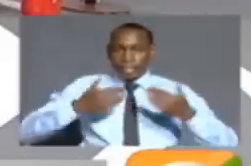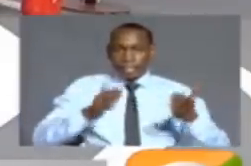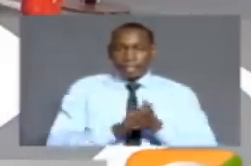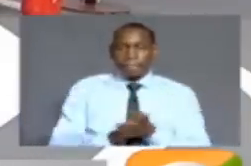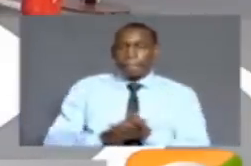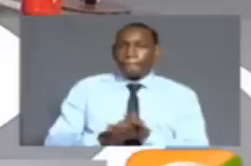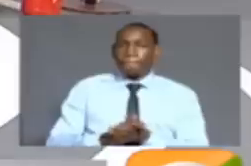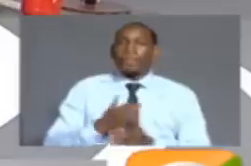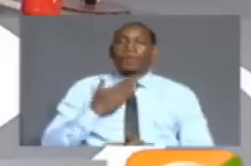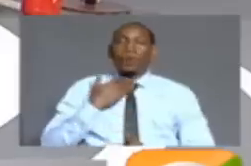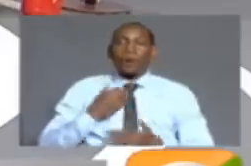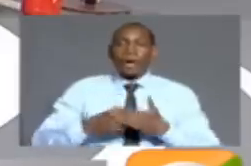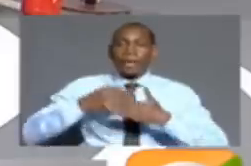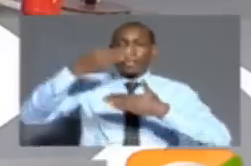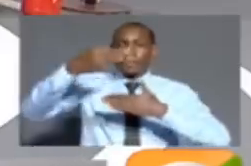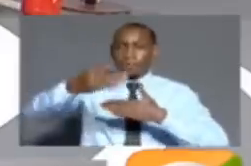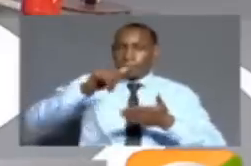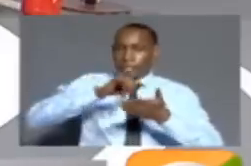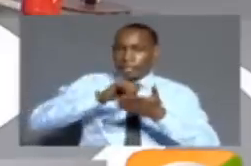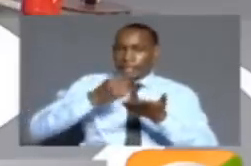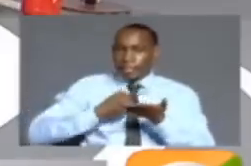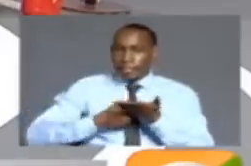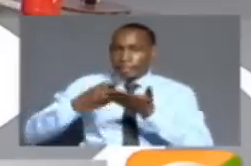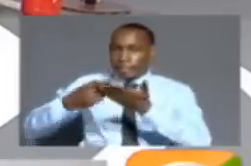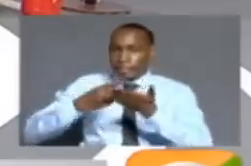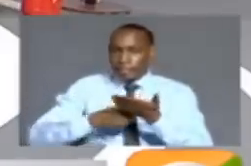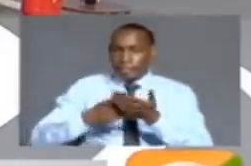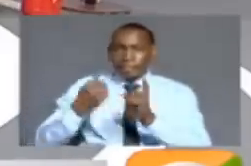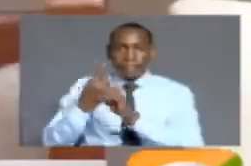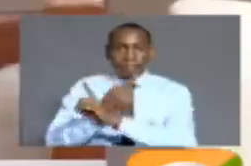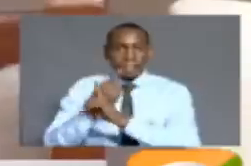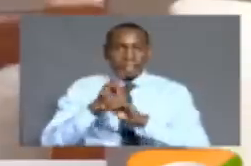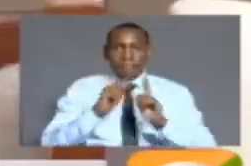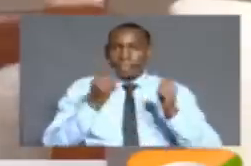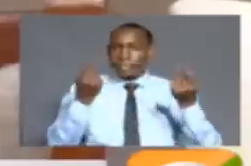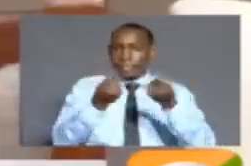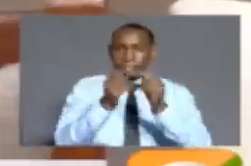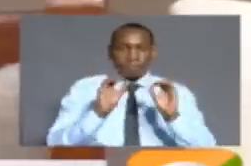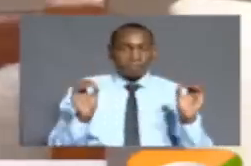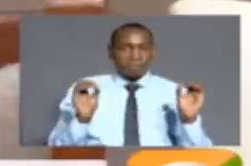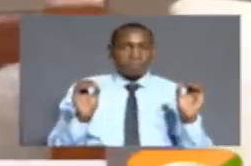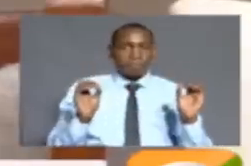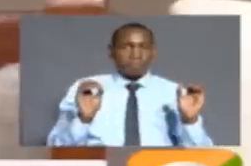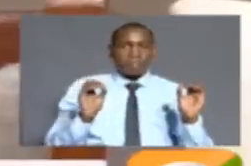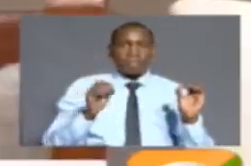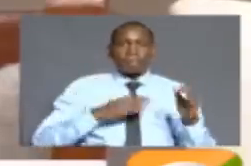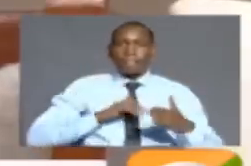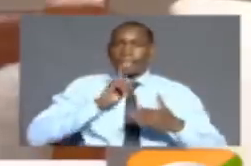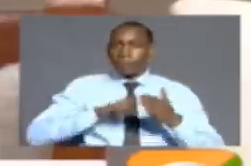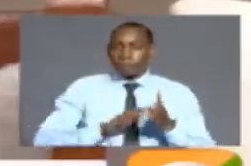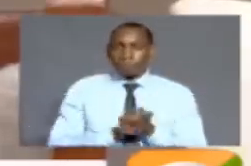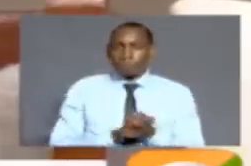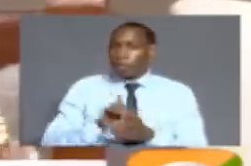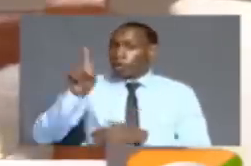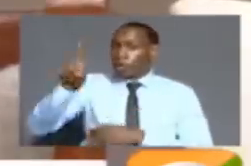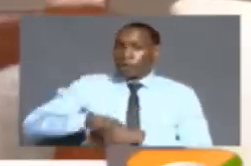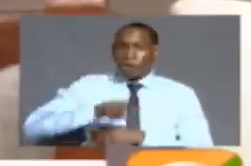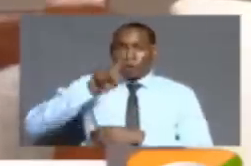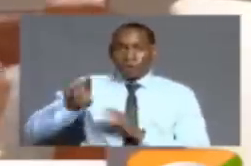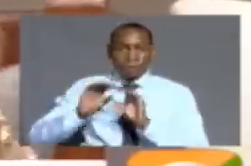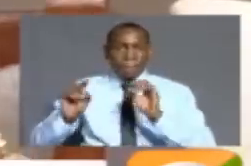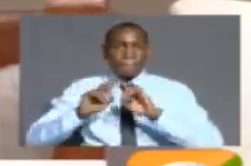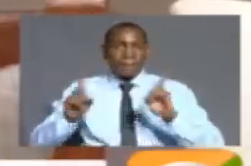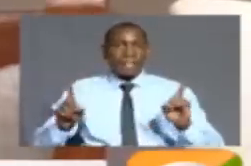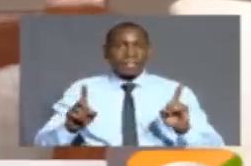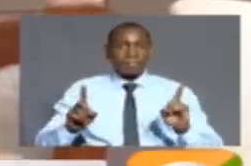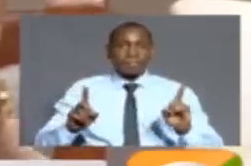for the day that we shall not come here and talk about our different tribes. And I'm not saying that necessarily that's wrong. Sure. But I'm just saying